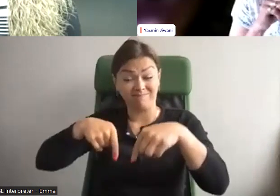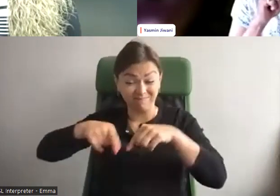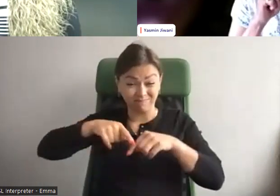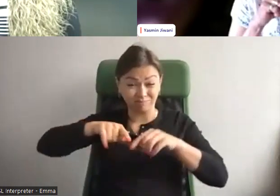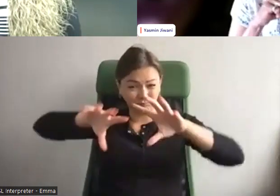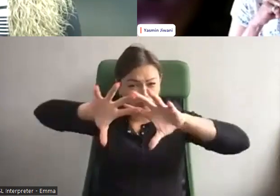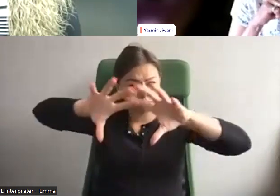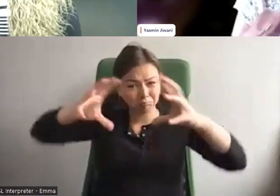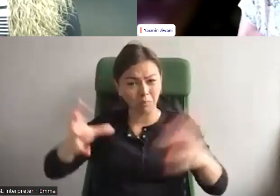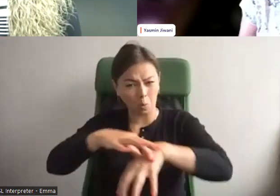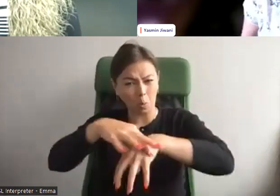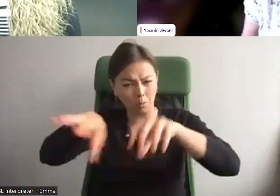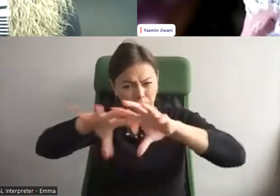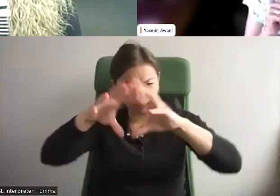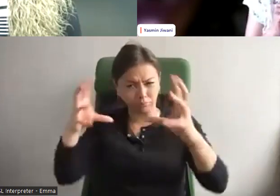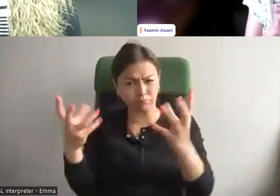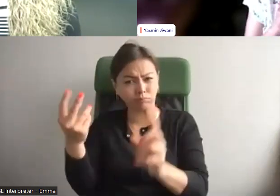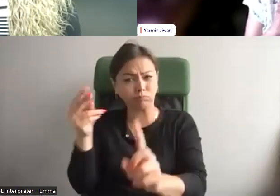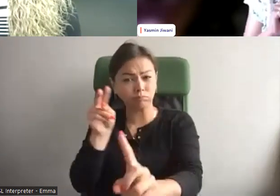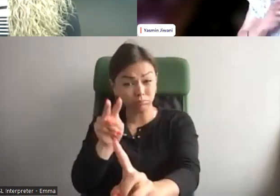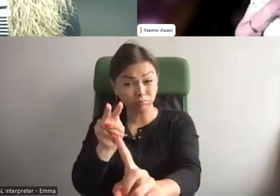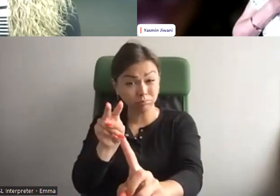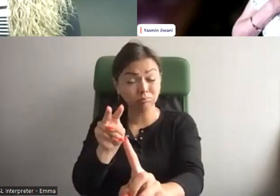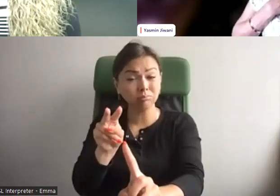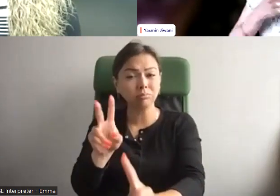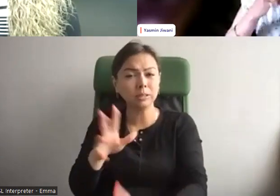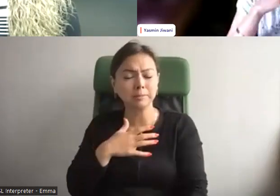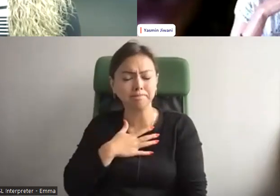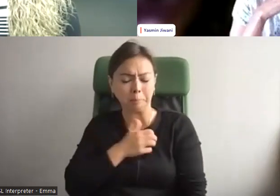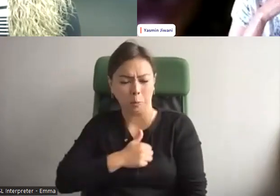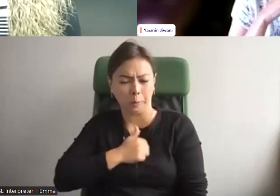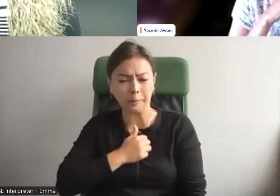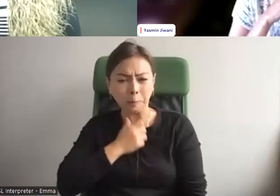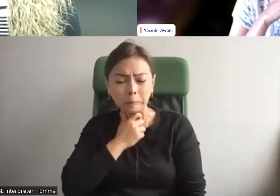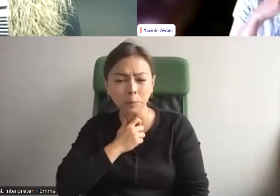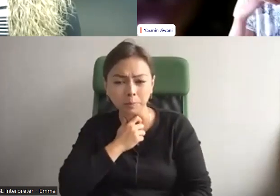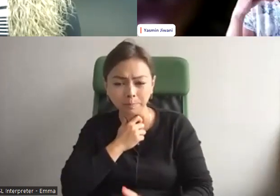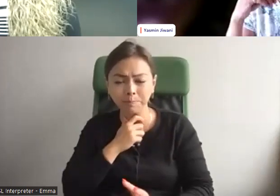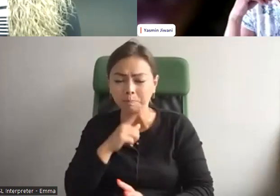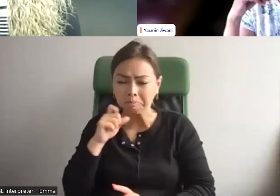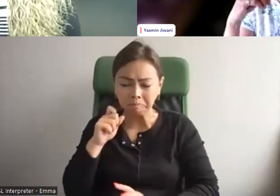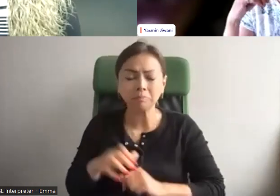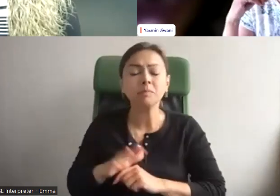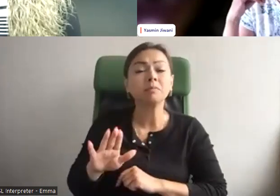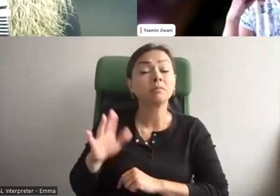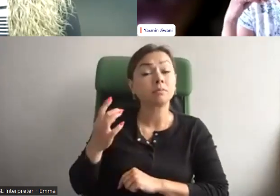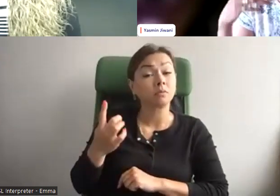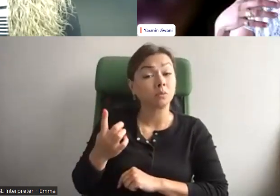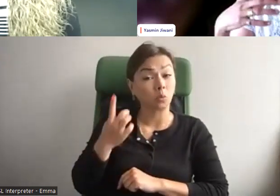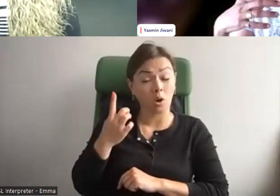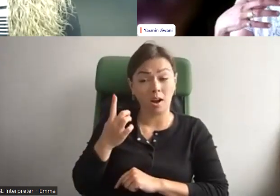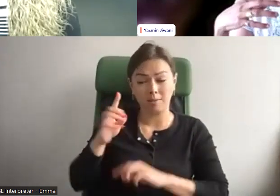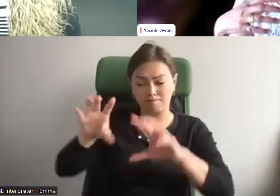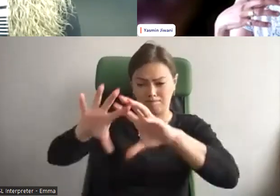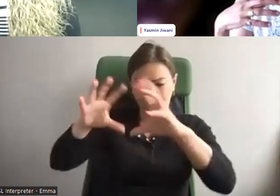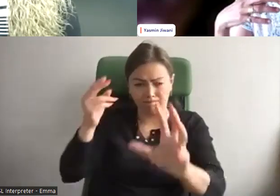things that becomes very clear, sorry, my throat, is the fact that so